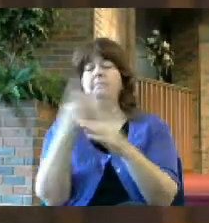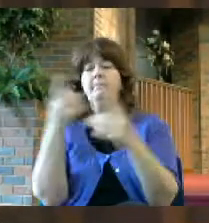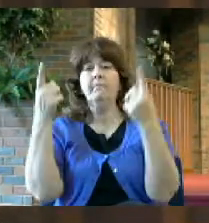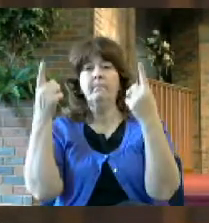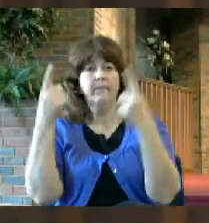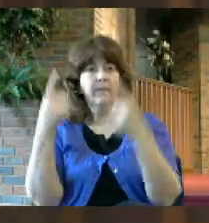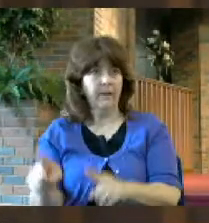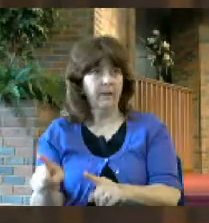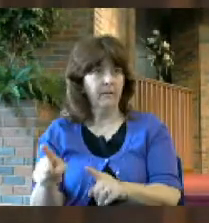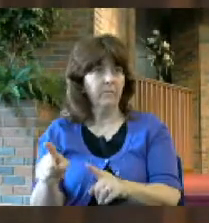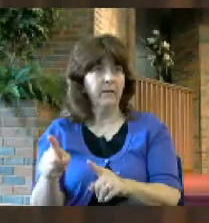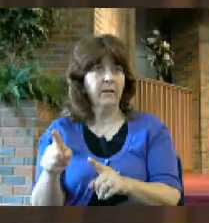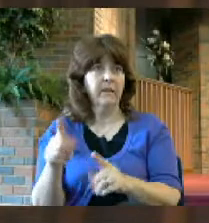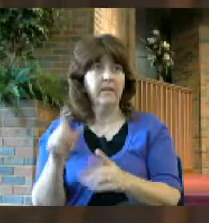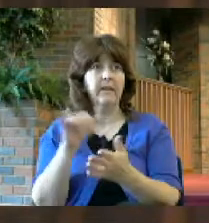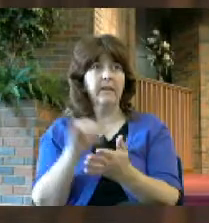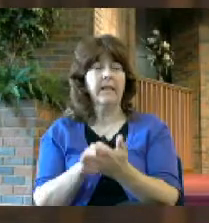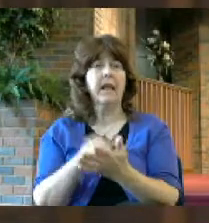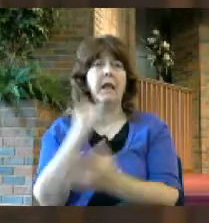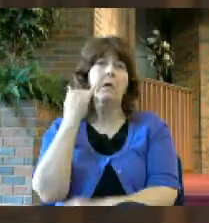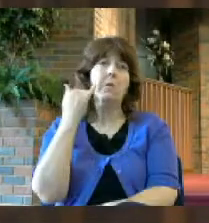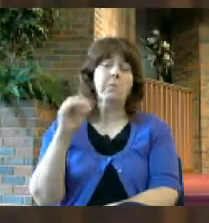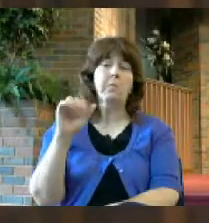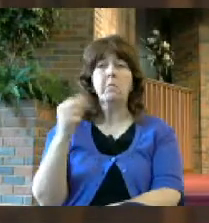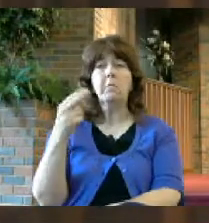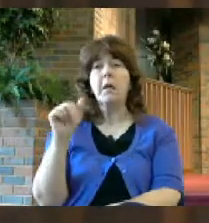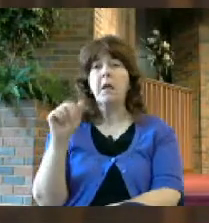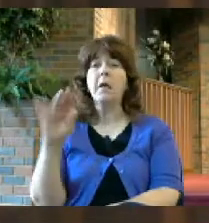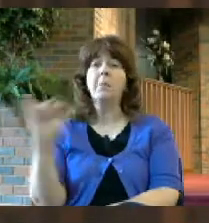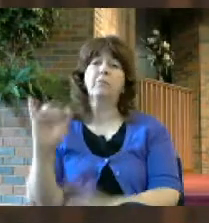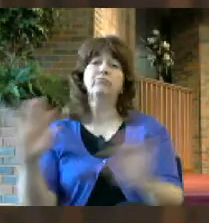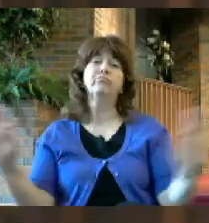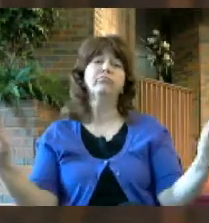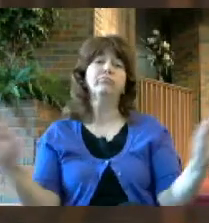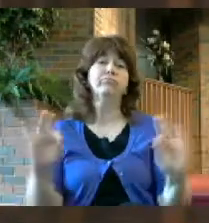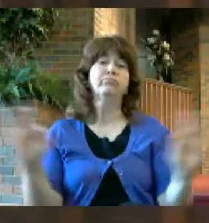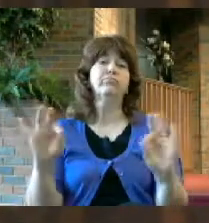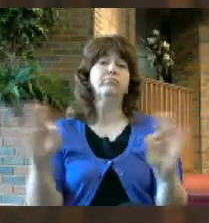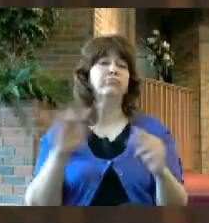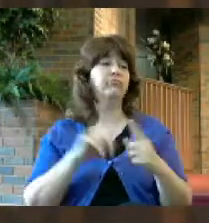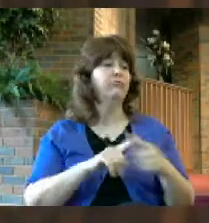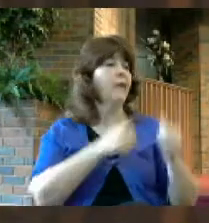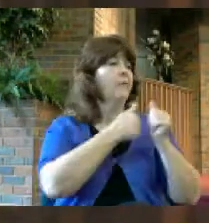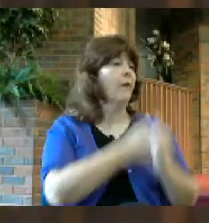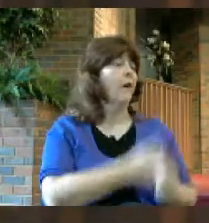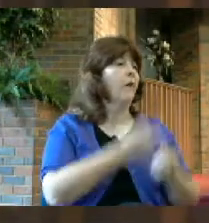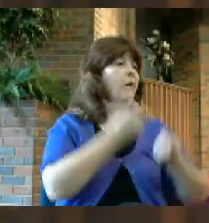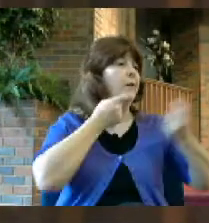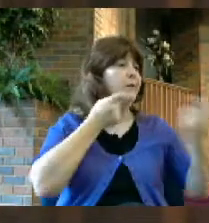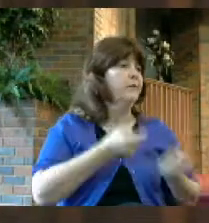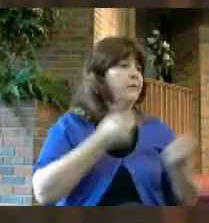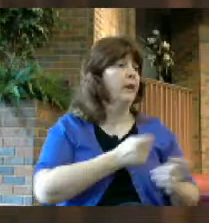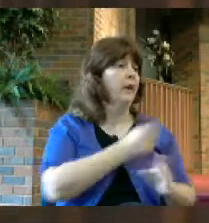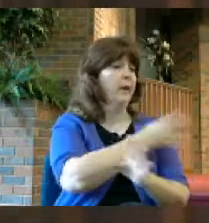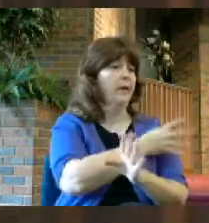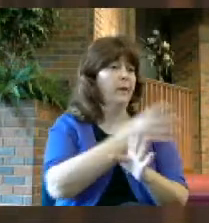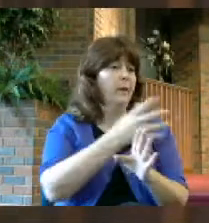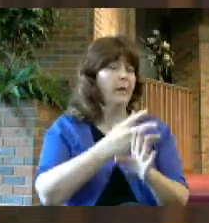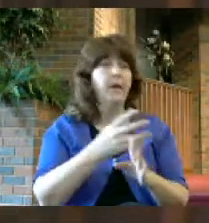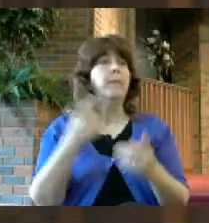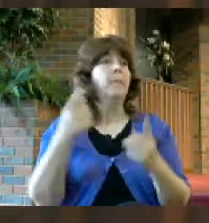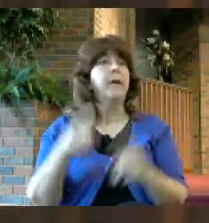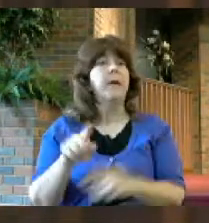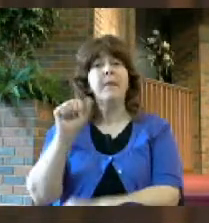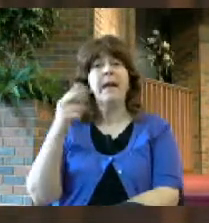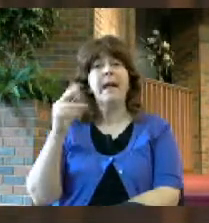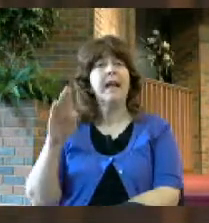as though it had been a trivial thing for him to walk in the sins of Jeroboam, the son of Nebat, that he took as wife Jezebel,